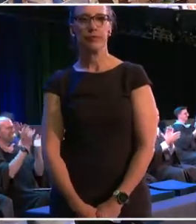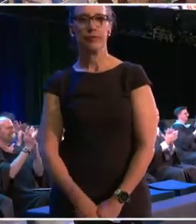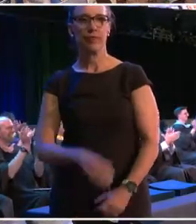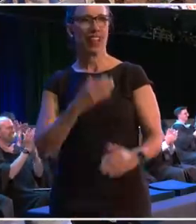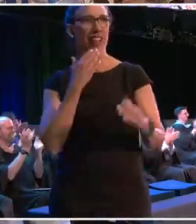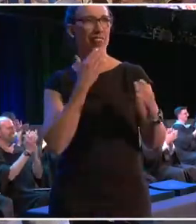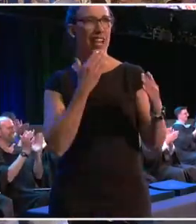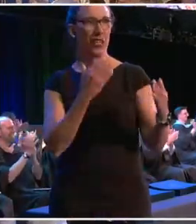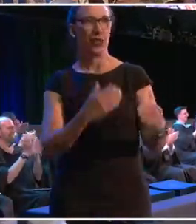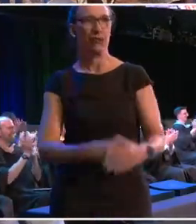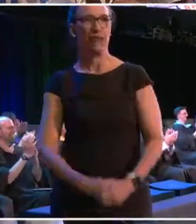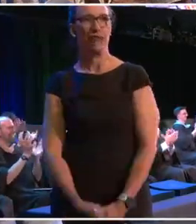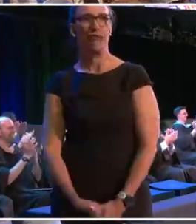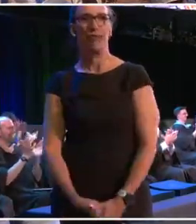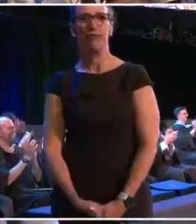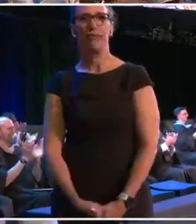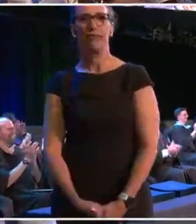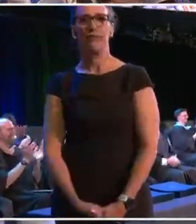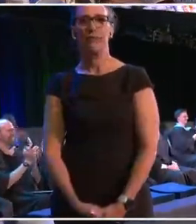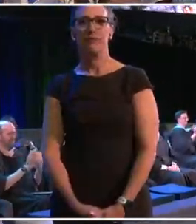Thank you.